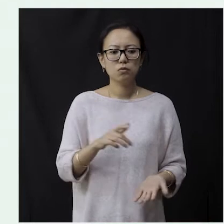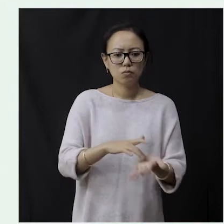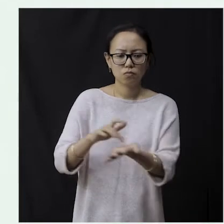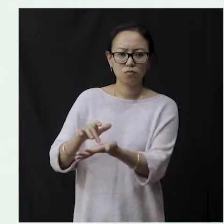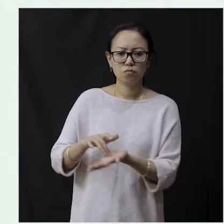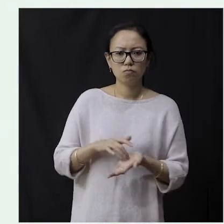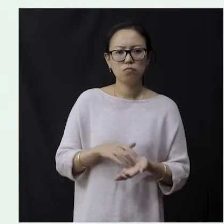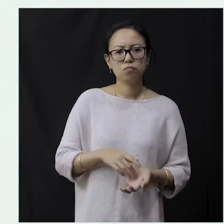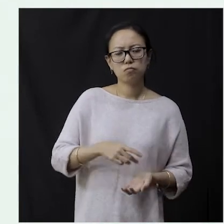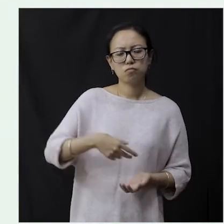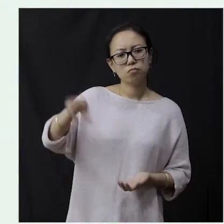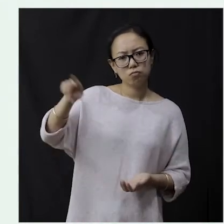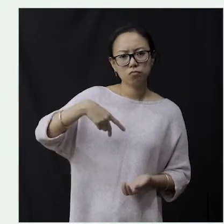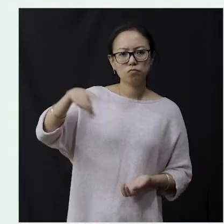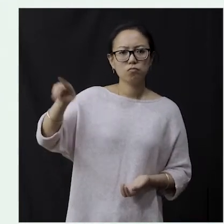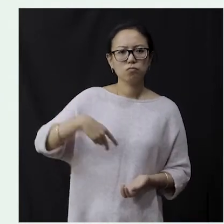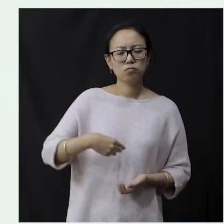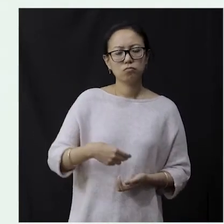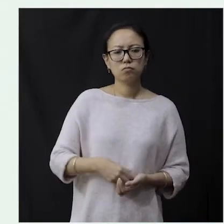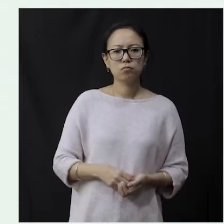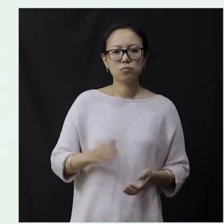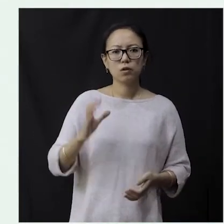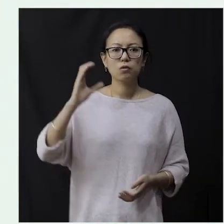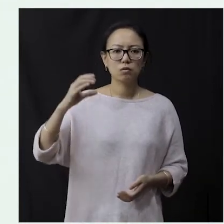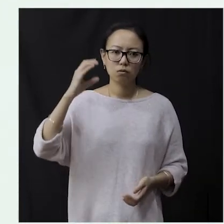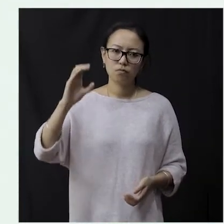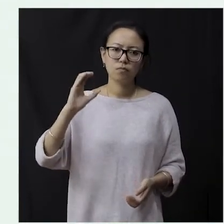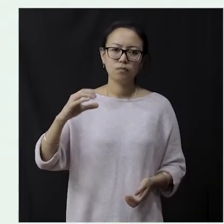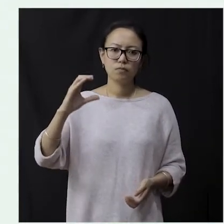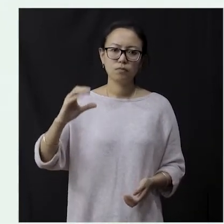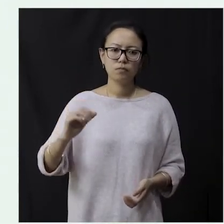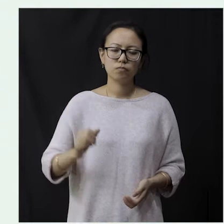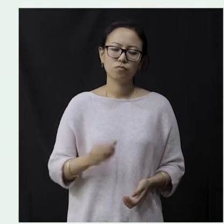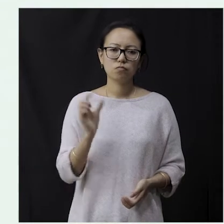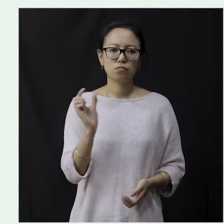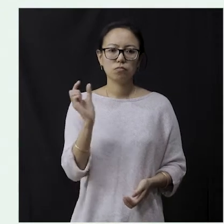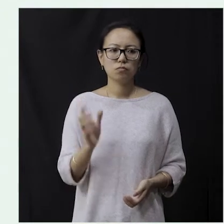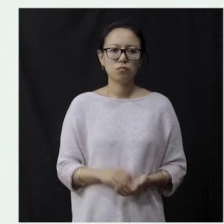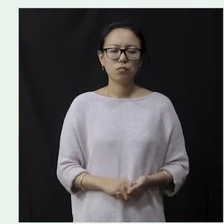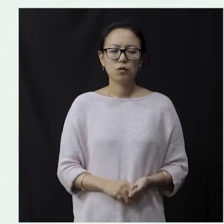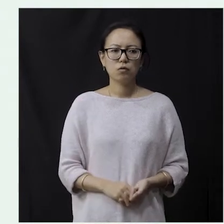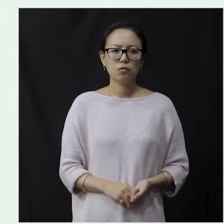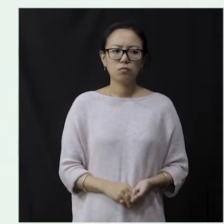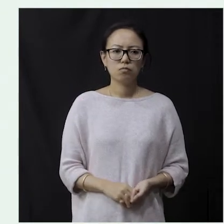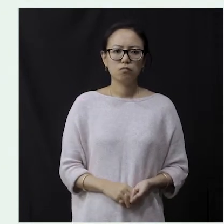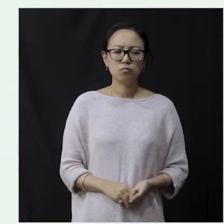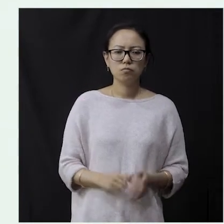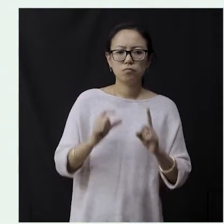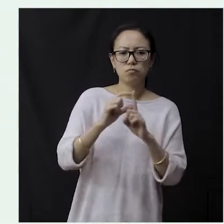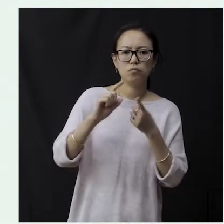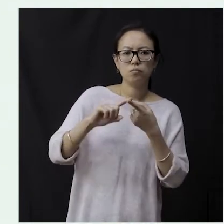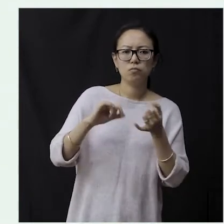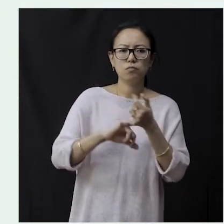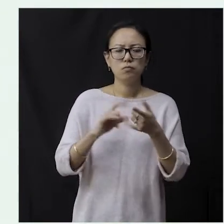place to another. And also people in the desert area, they don't have water, they don't have proper